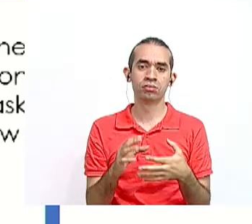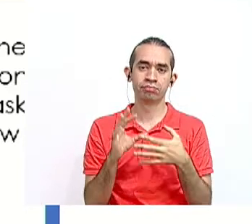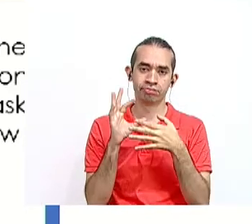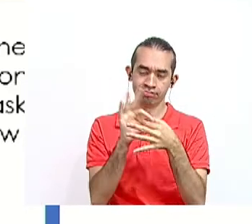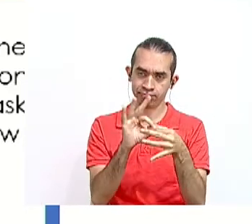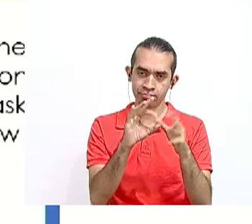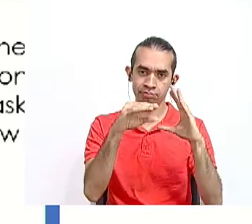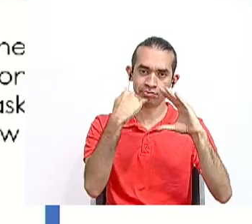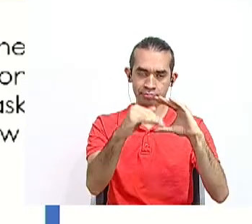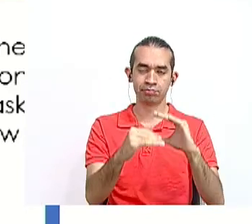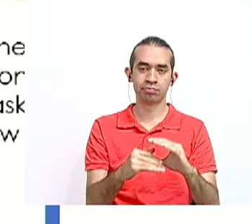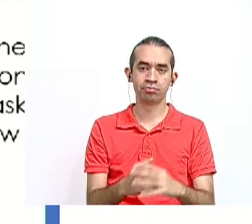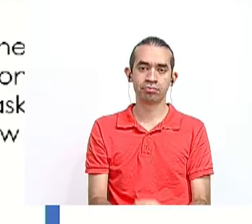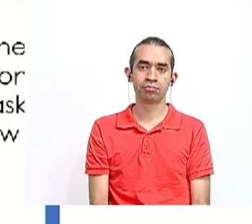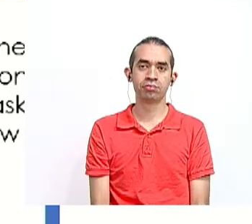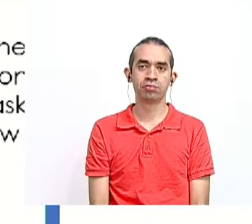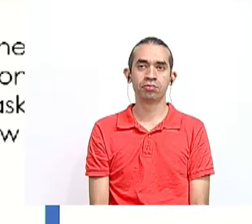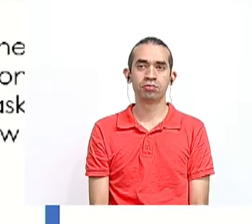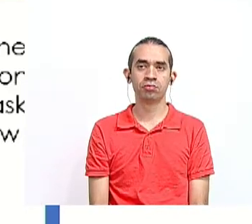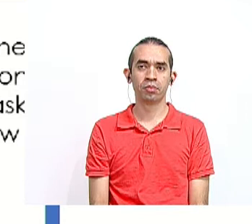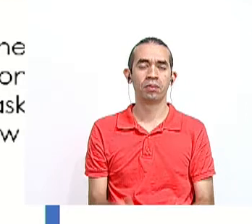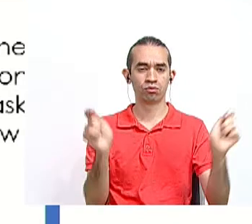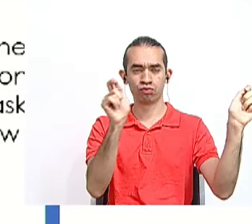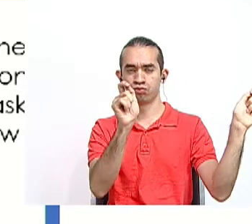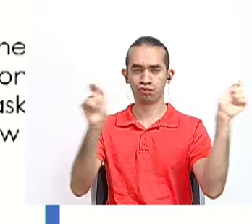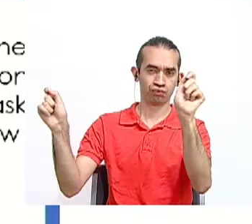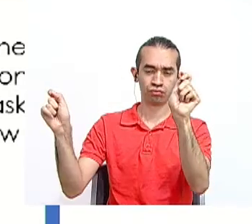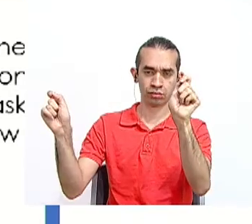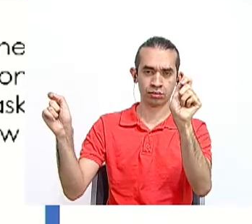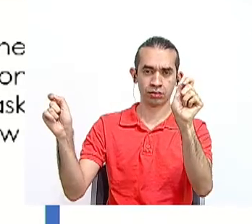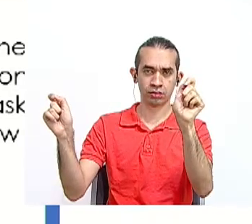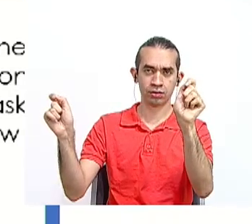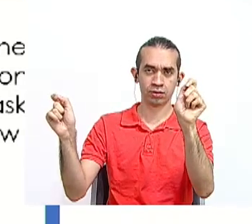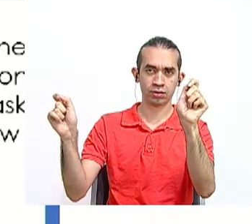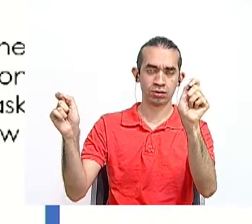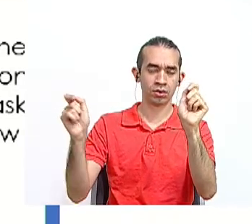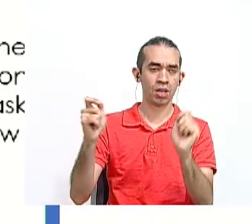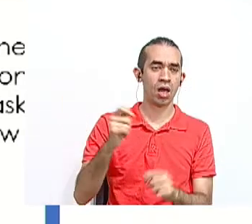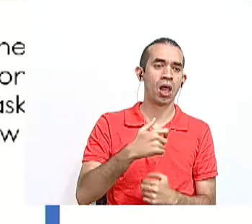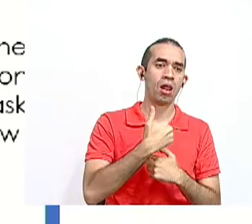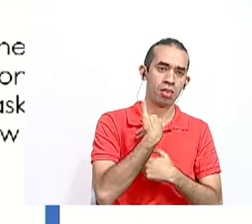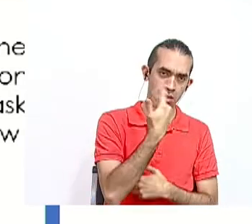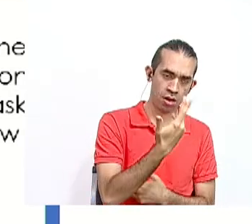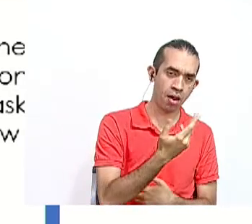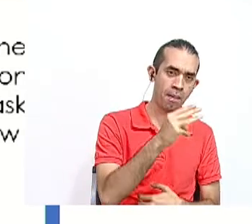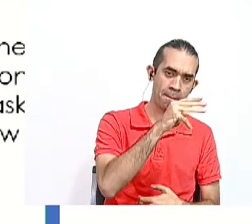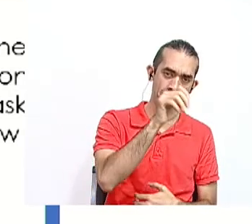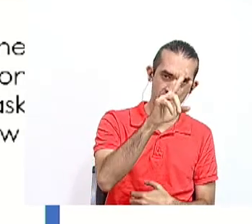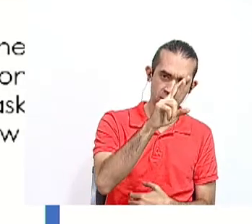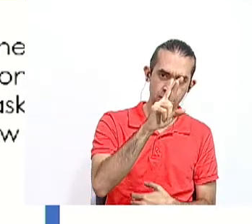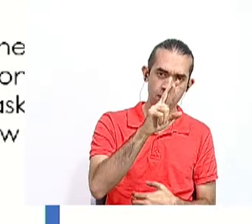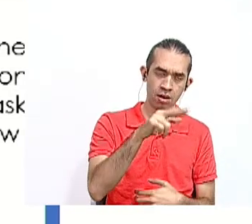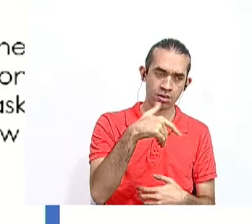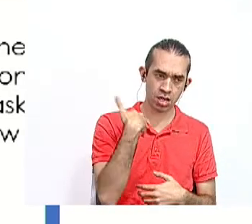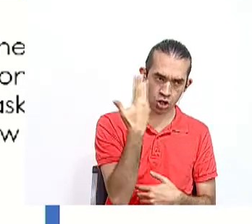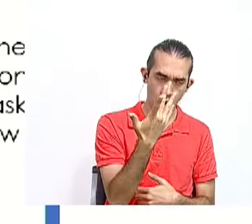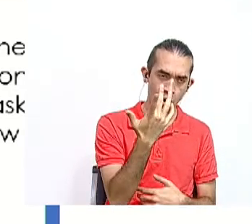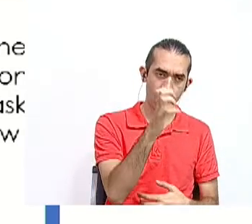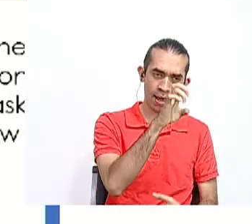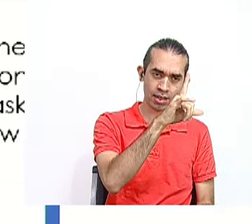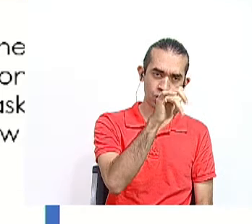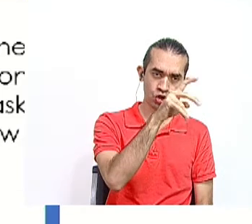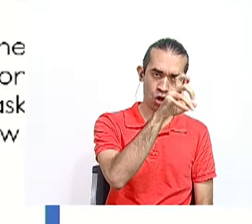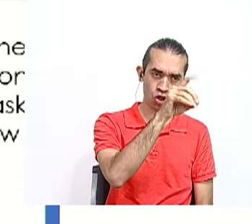email. So let's look at this one that I have underlined for you. Dear Mr. Elizondo versus Dear Jonathan. Which one